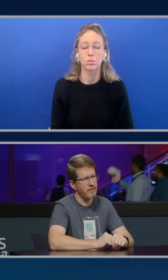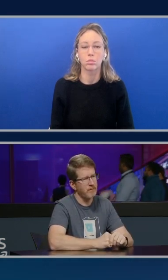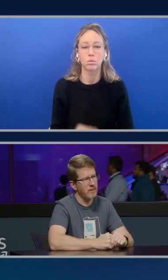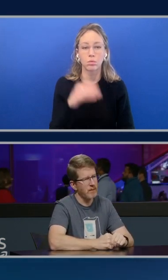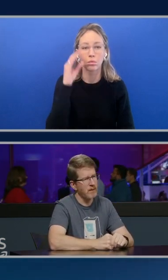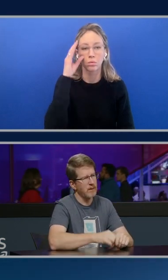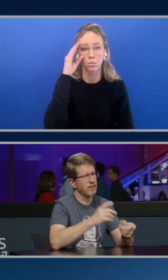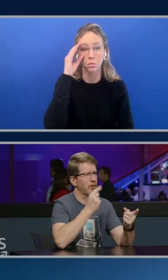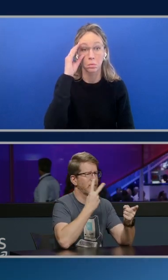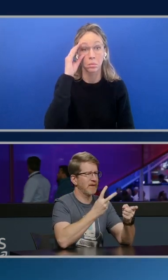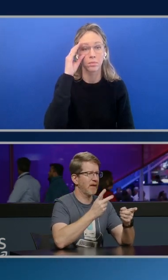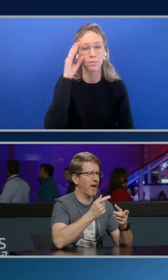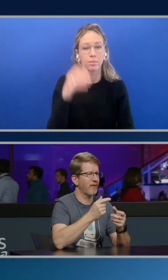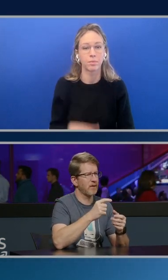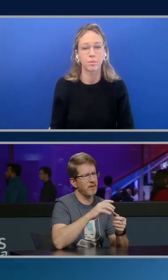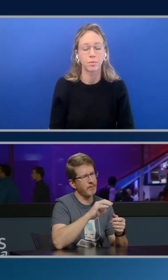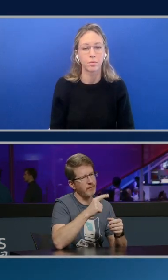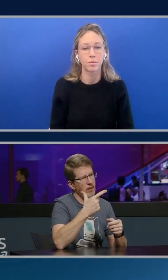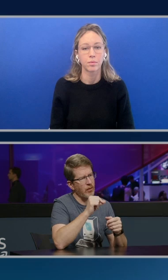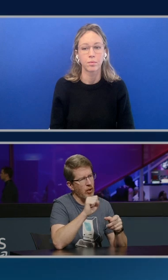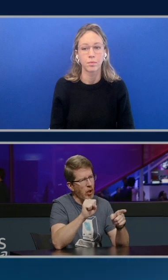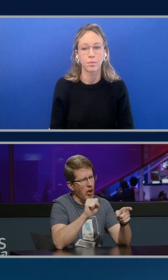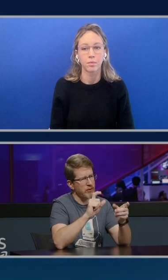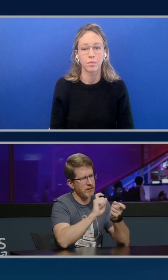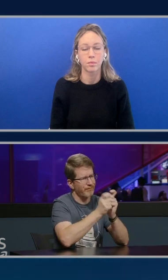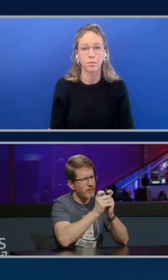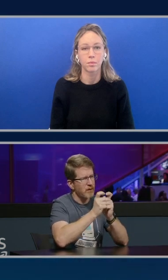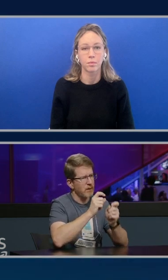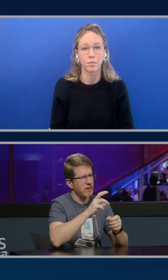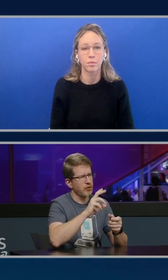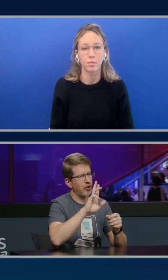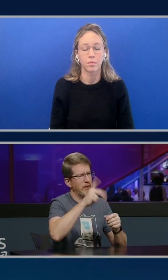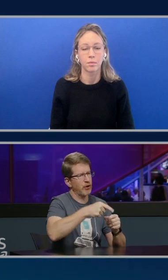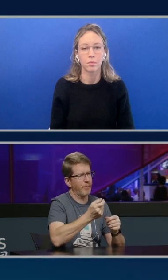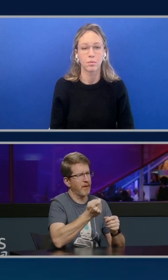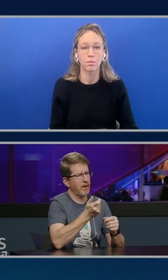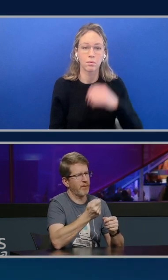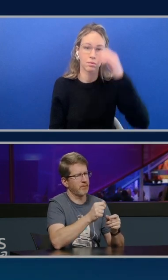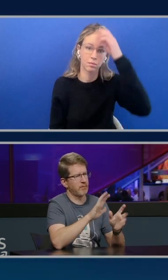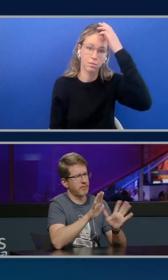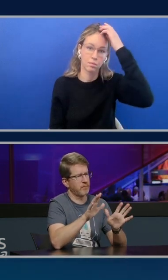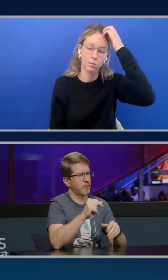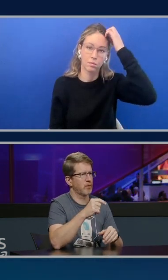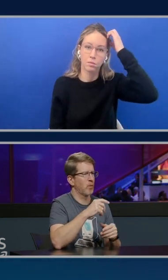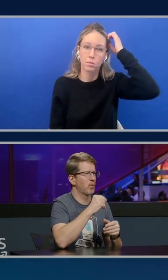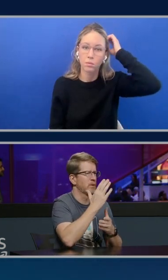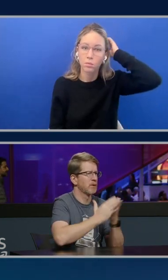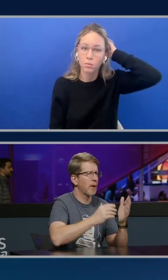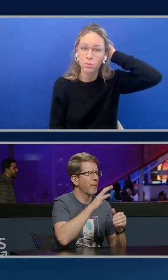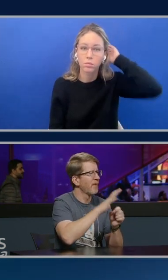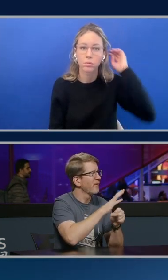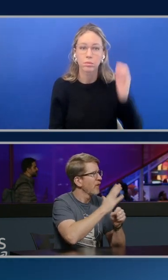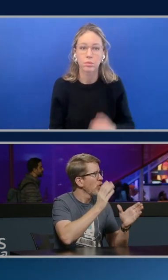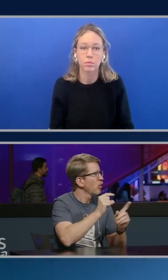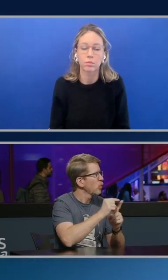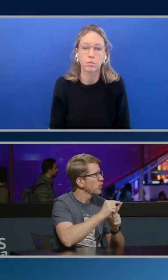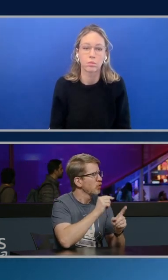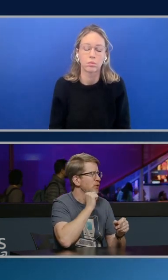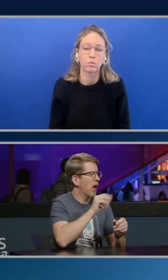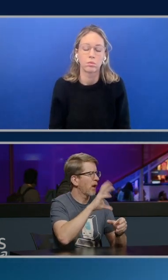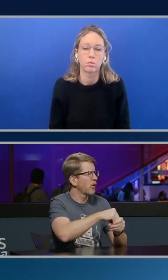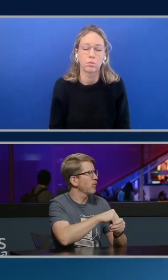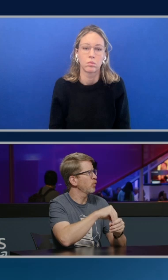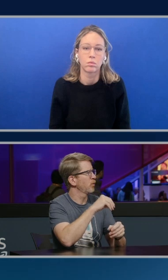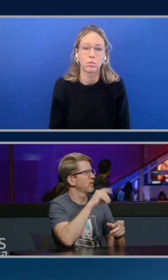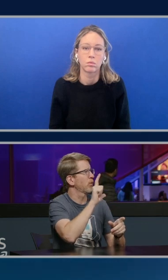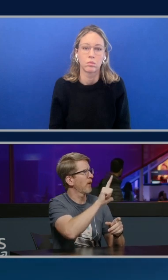put in the right place. So you can see here that the gloss is changing a little bit as it evolves. It's